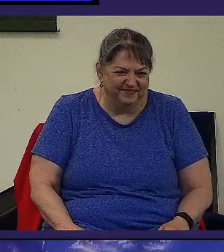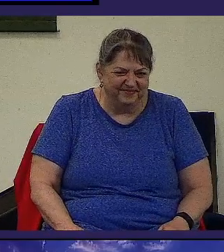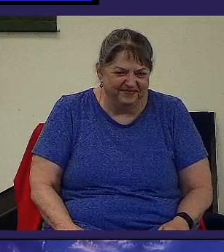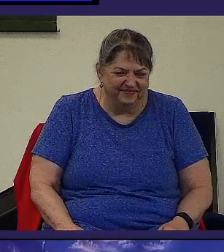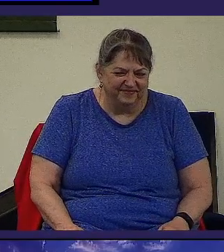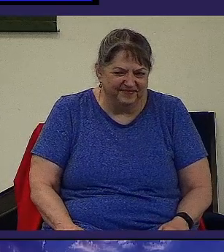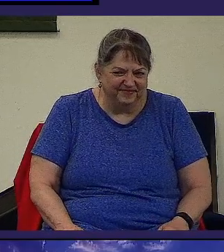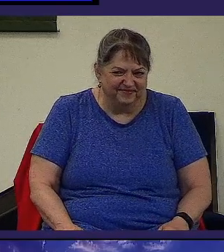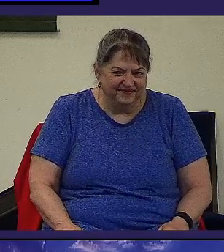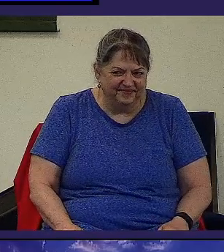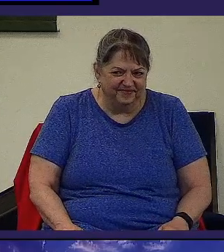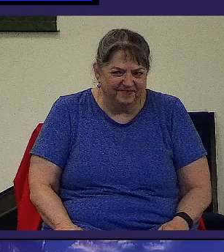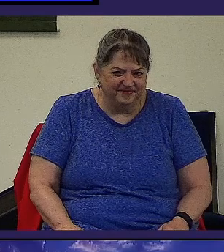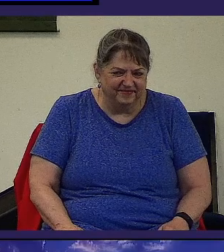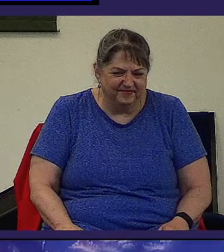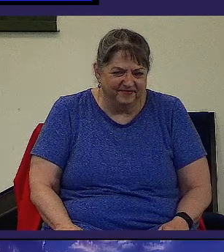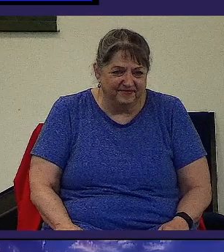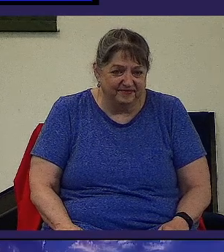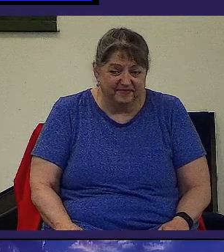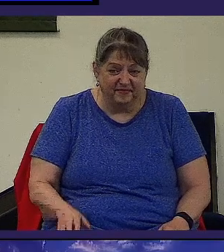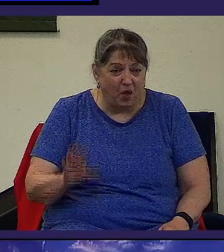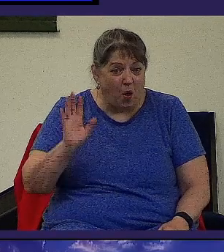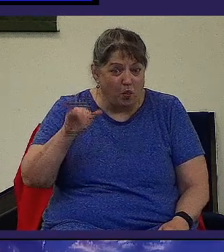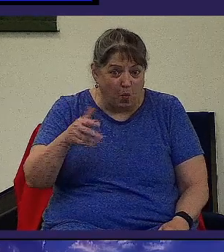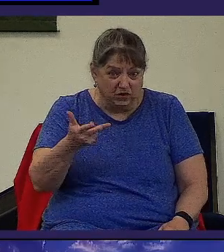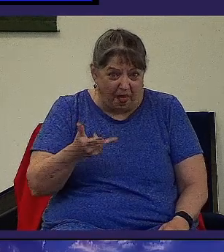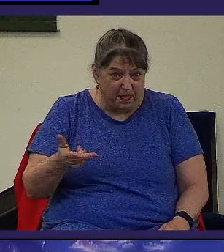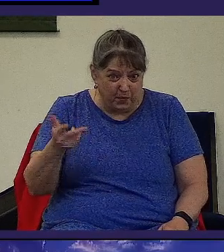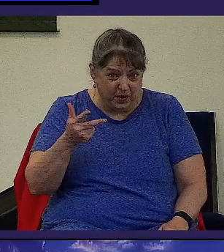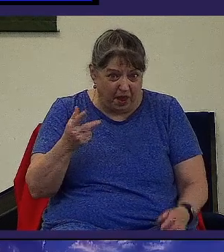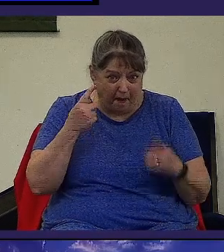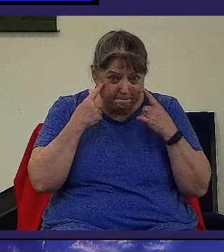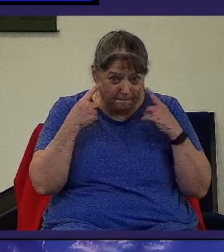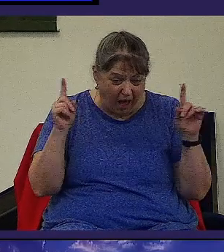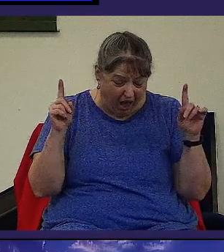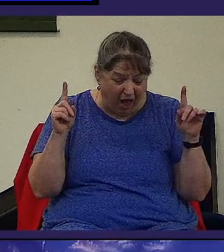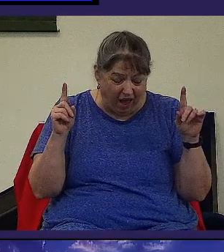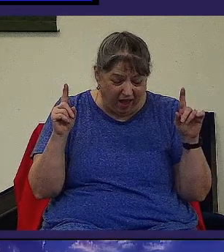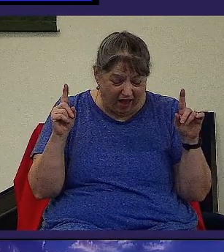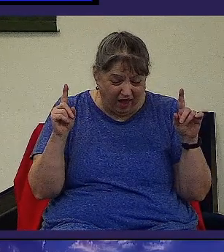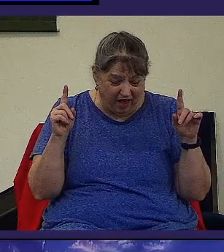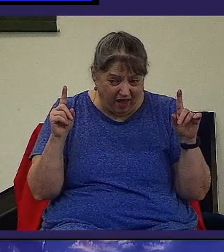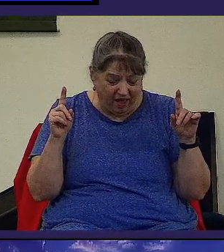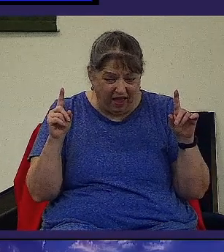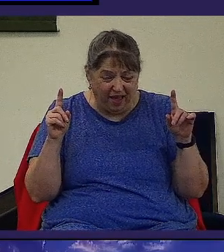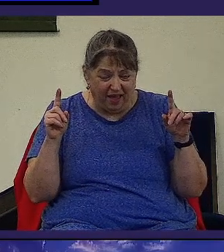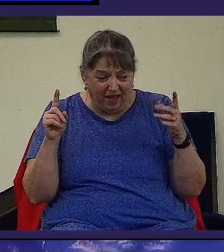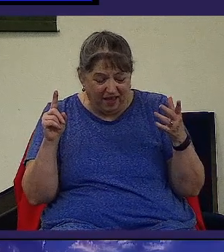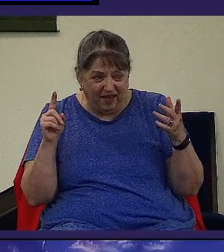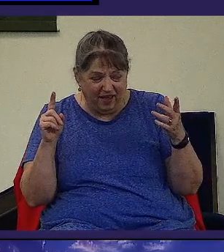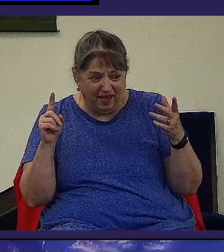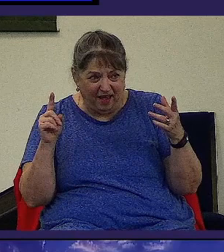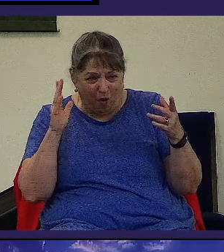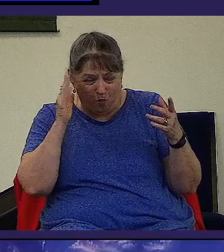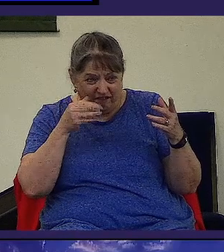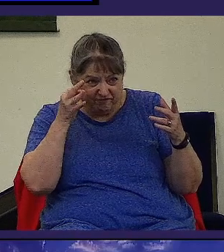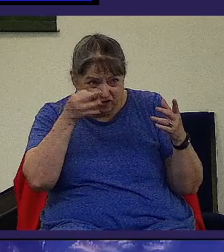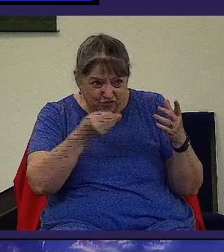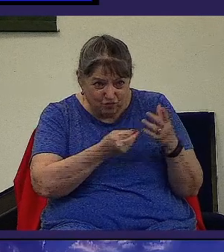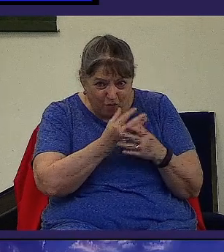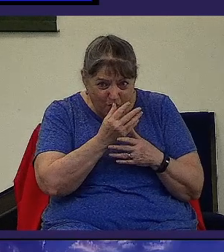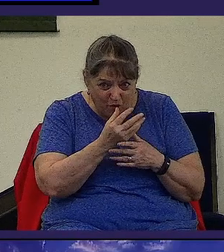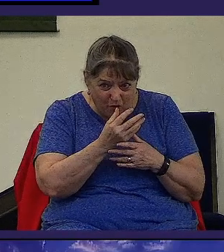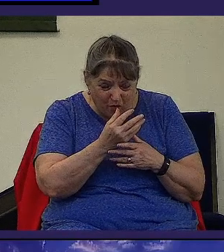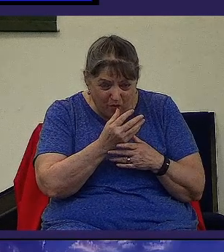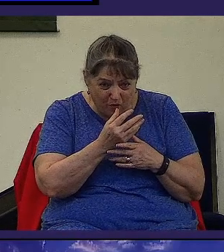so uh so with their accomplishments right and with what's next for them as well as for us i was thinking about it as well as for us i